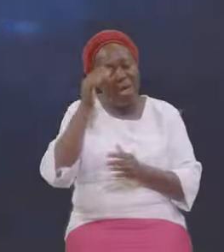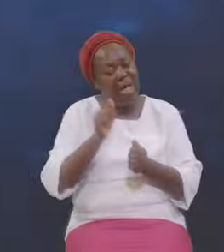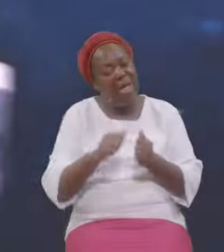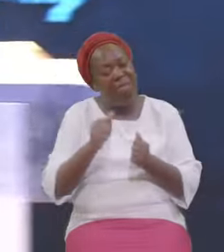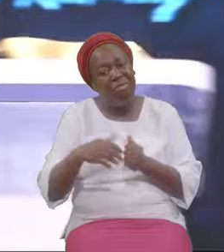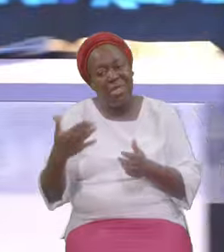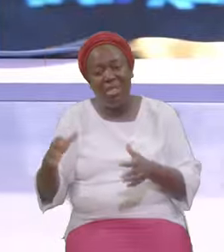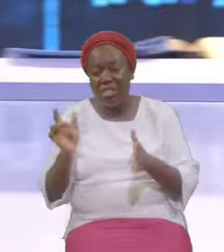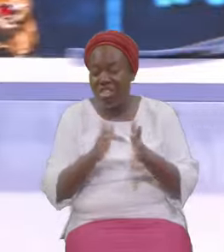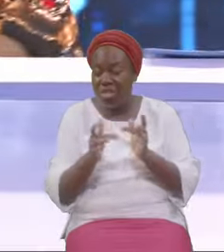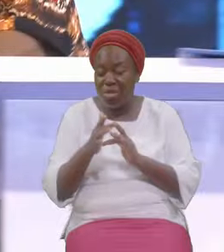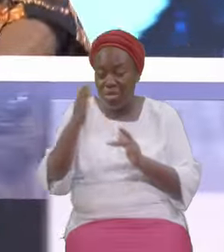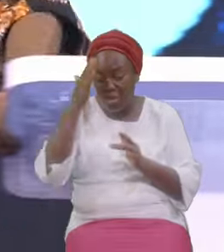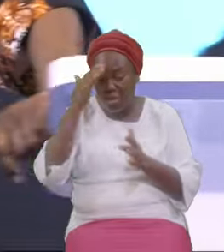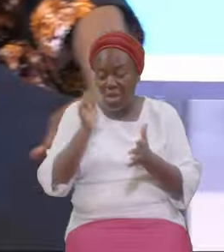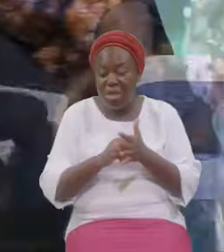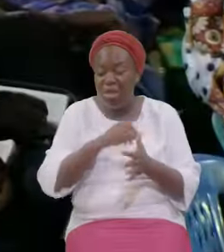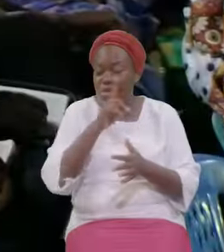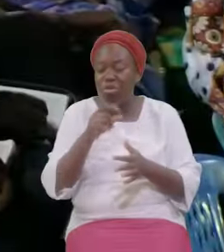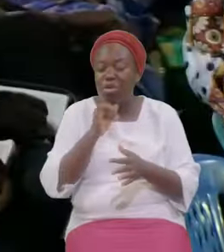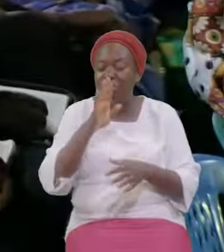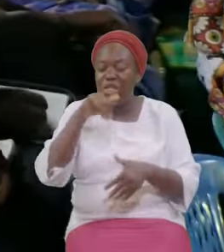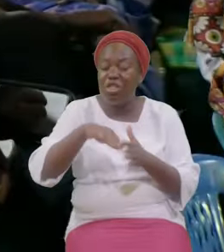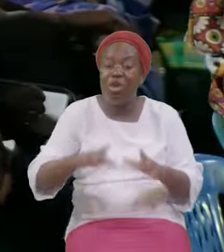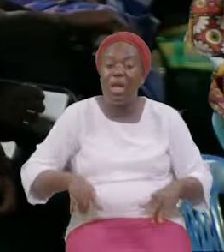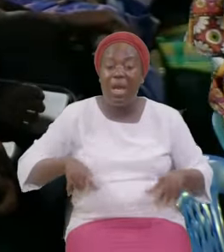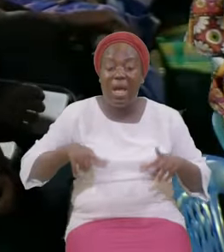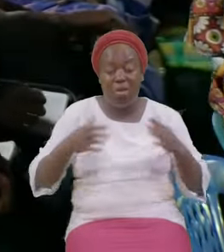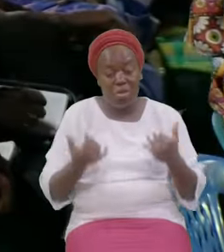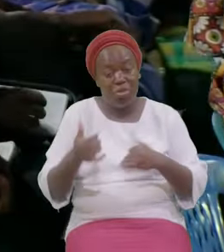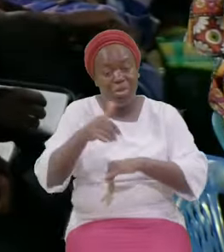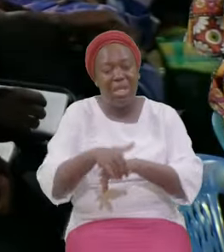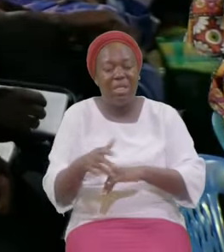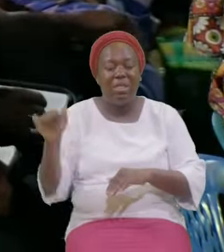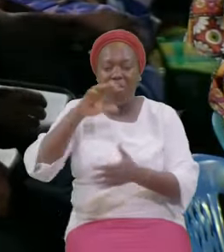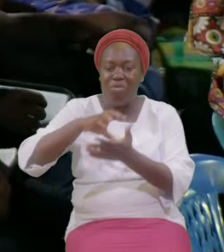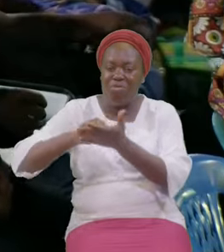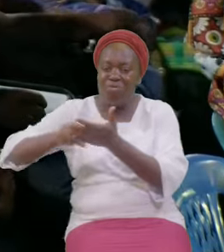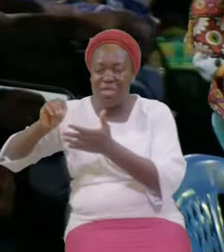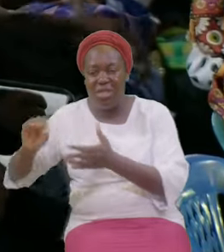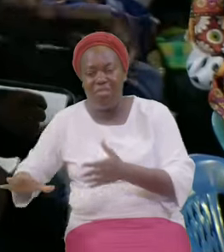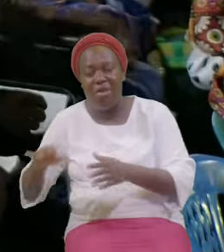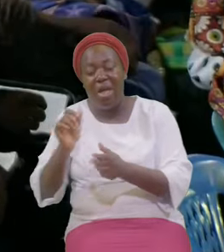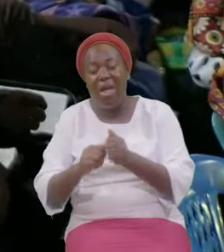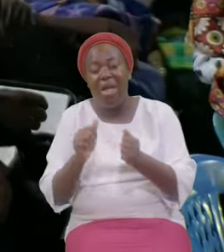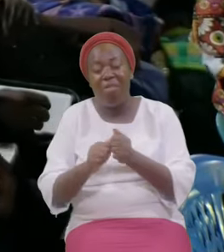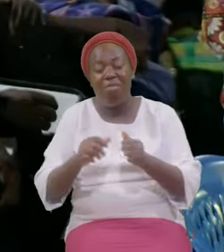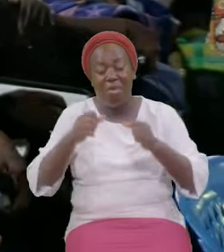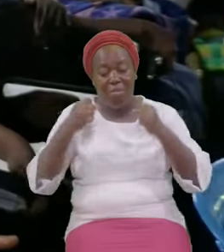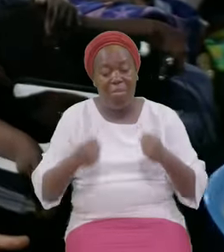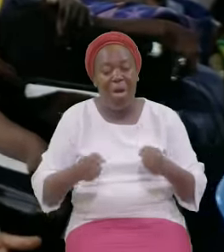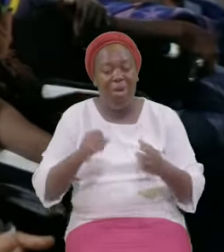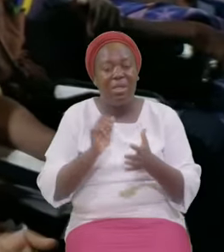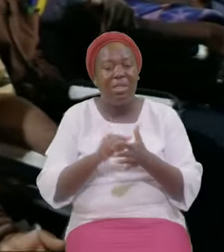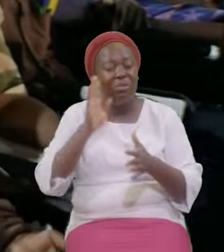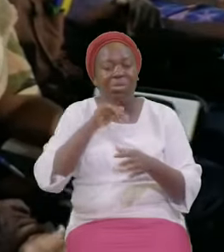life, tonight they come out. Every power that will not allow you to have control over your